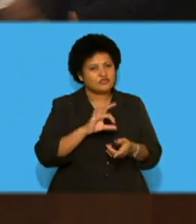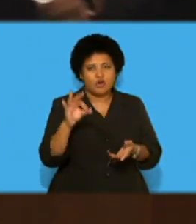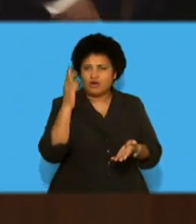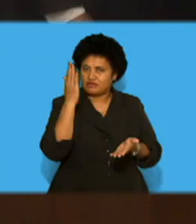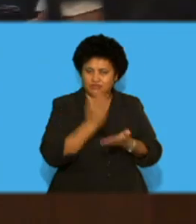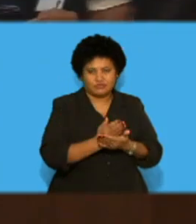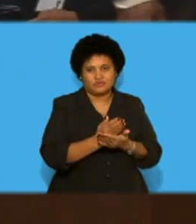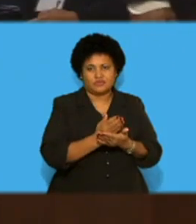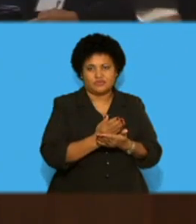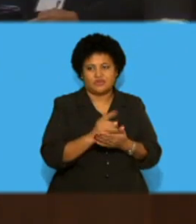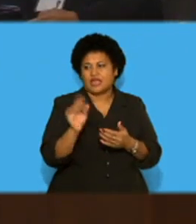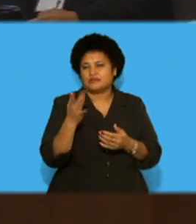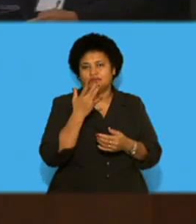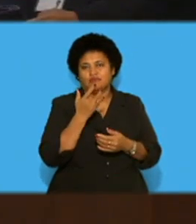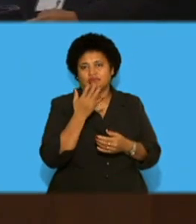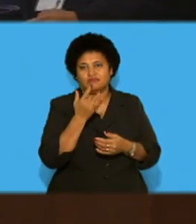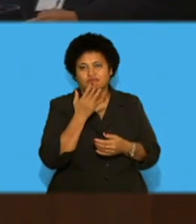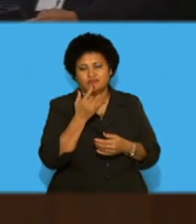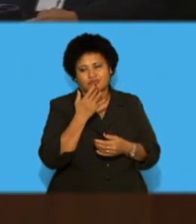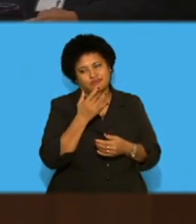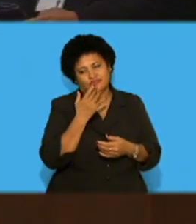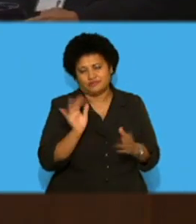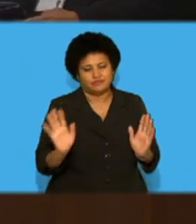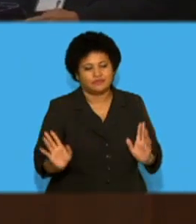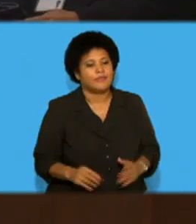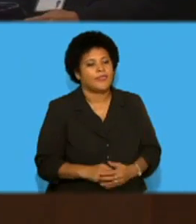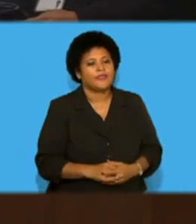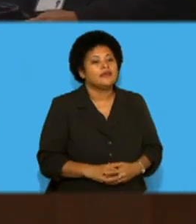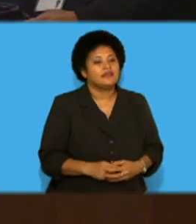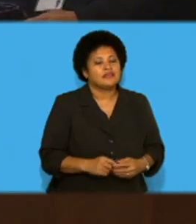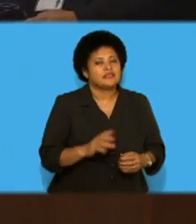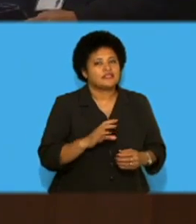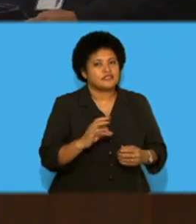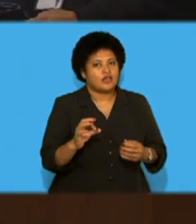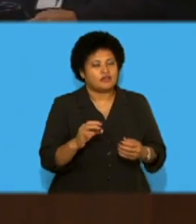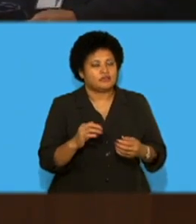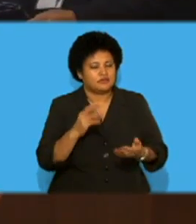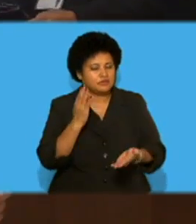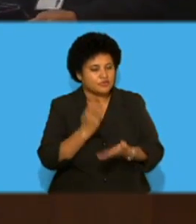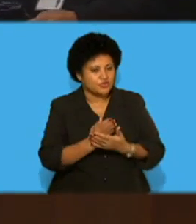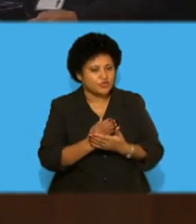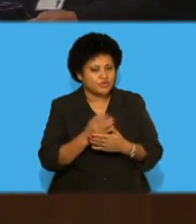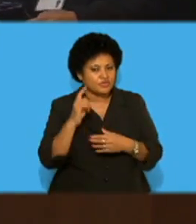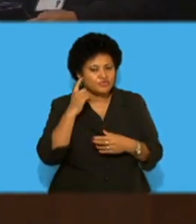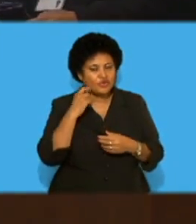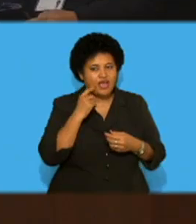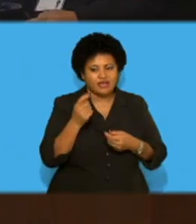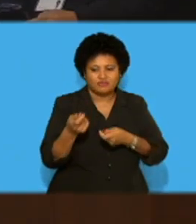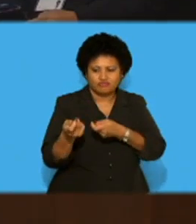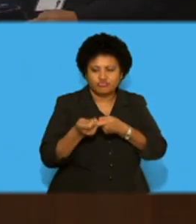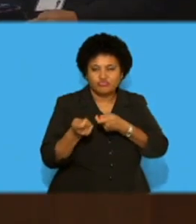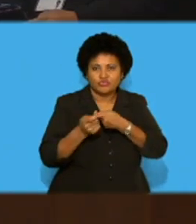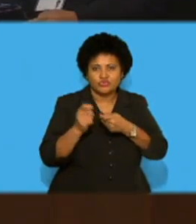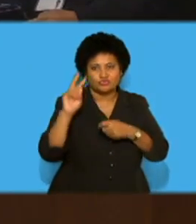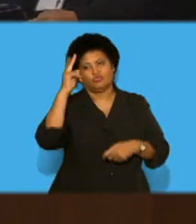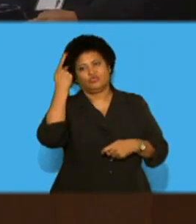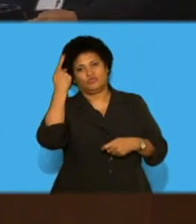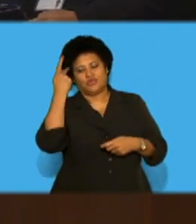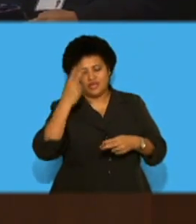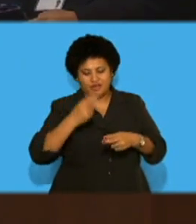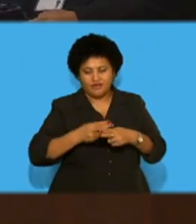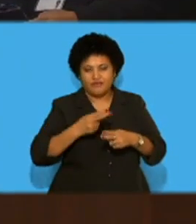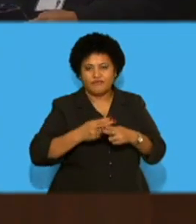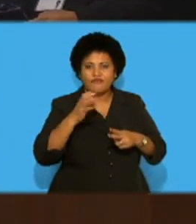a fiction of tonnage for cane pricing. It's a fiction. It's trying to lure these poor cane farmers. They don't talk about cost